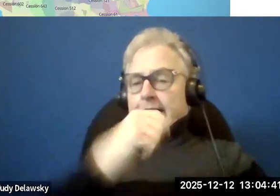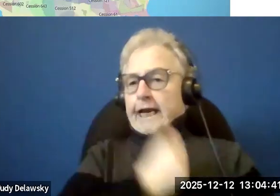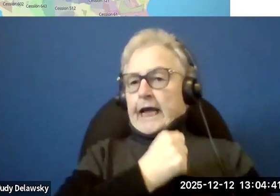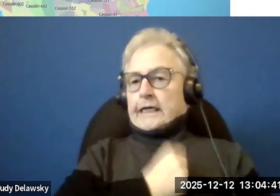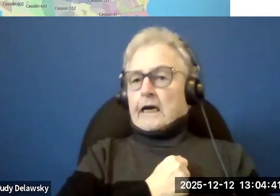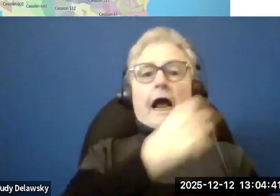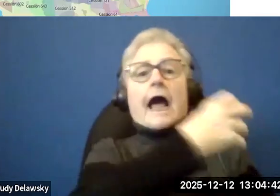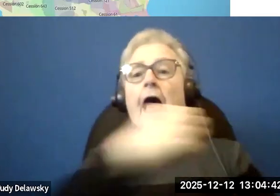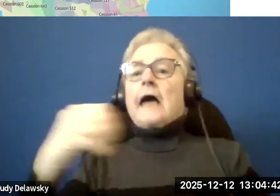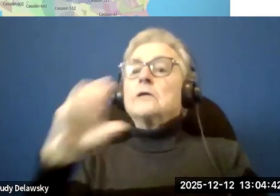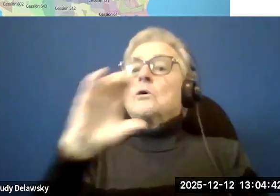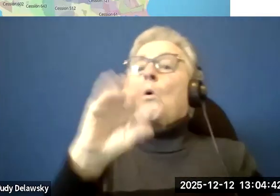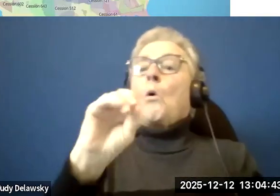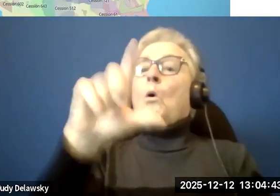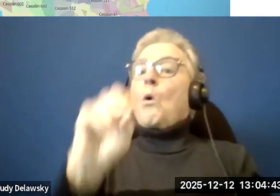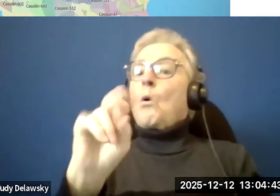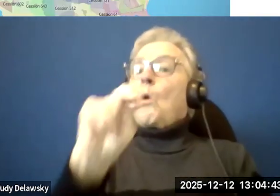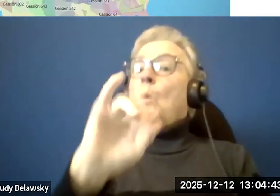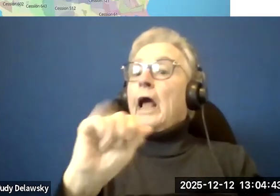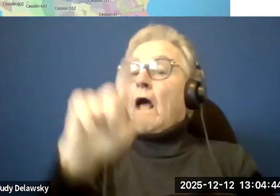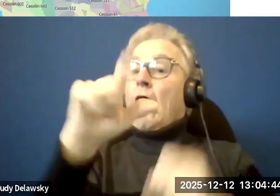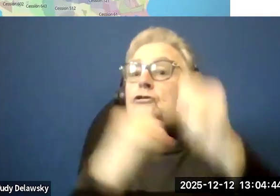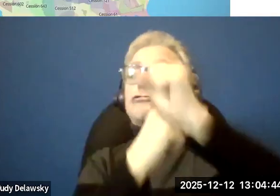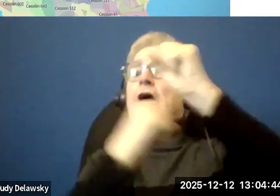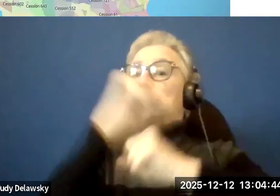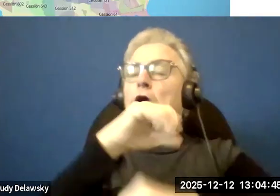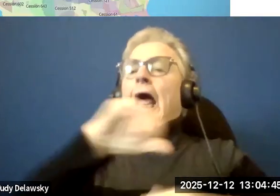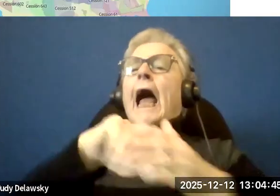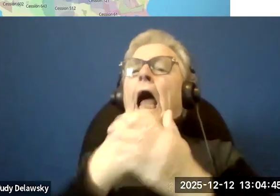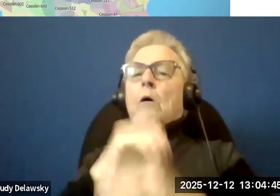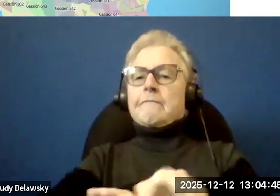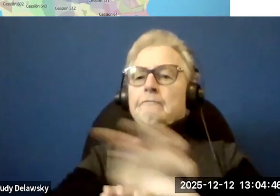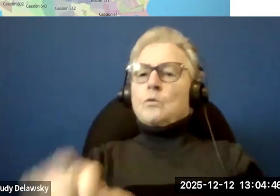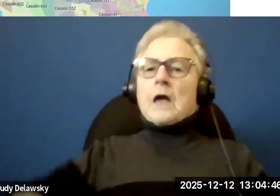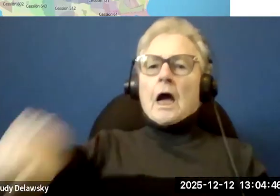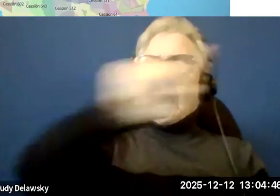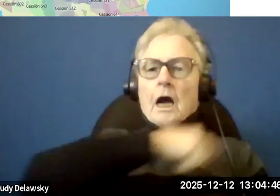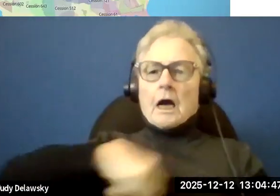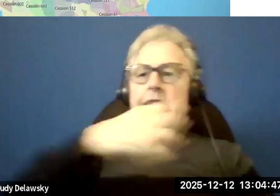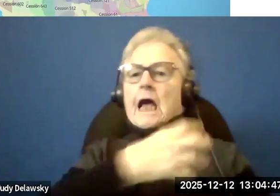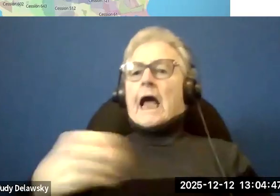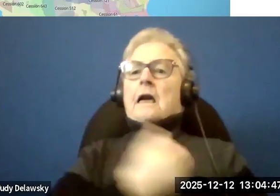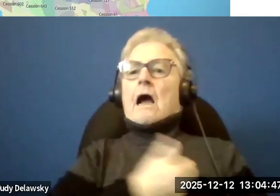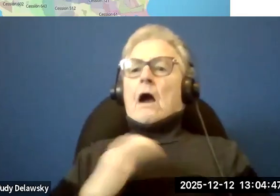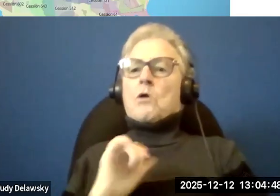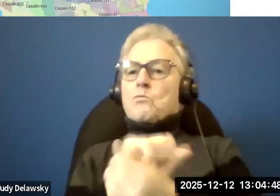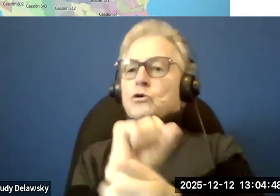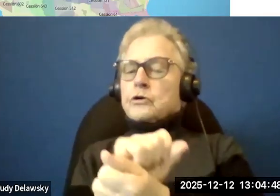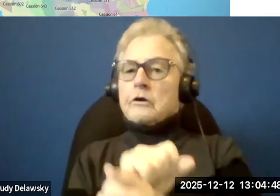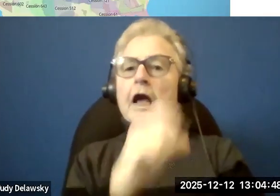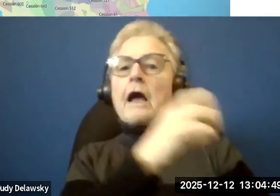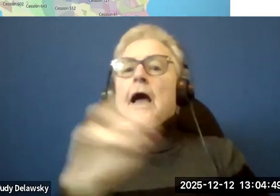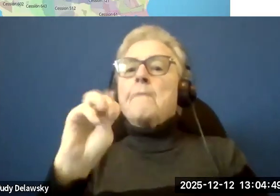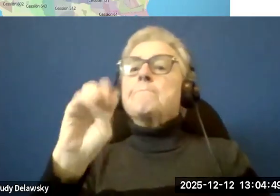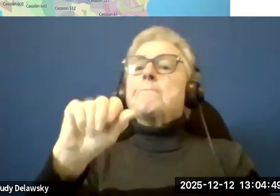colonial structures and the ongoing impact it has on all of our work. And on the right-hand side there's just a screenshot of a map of